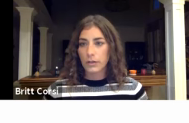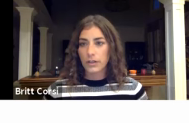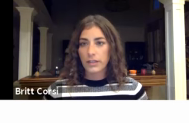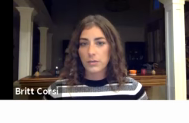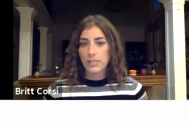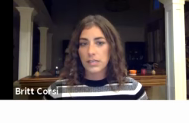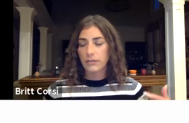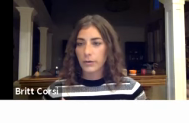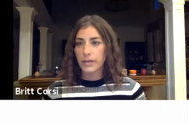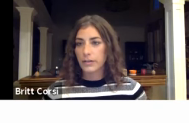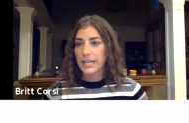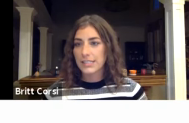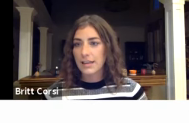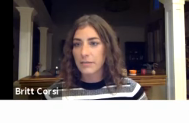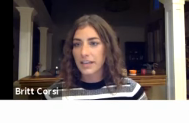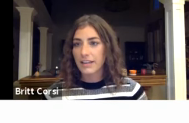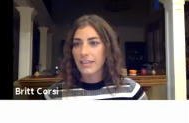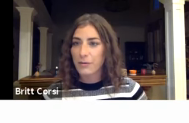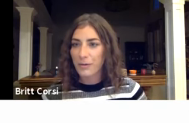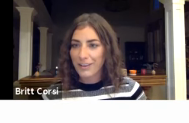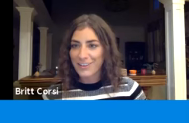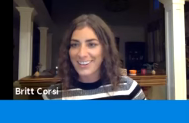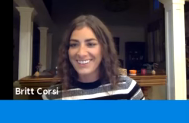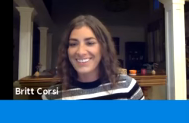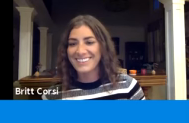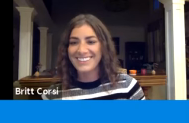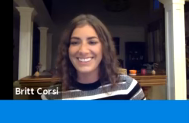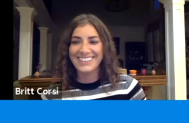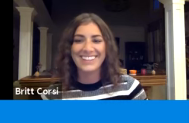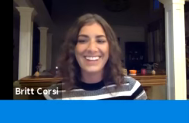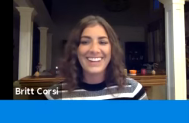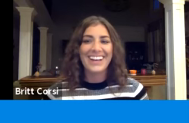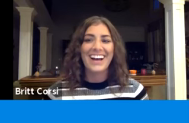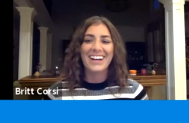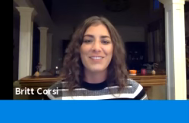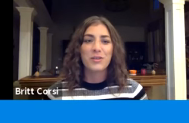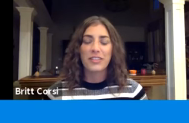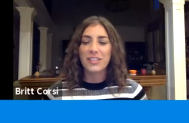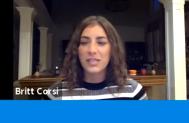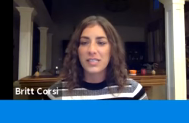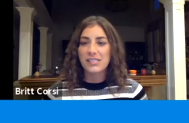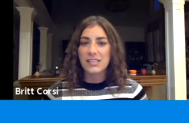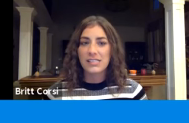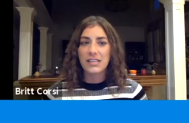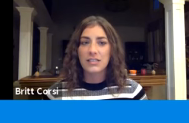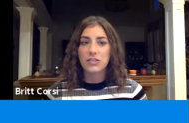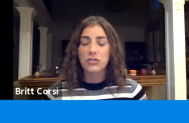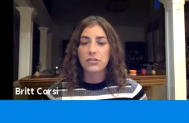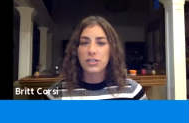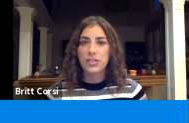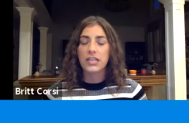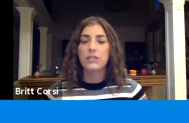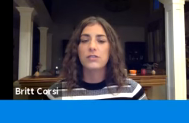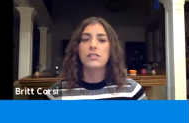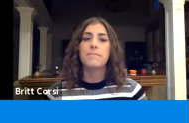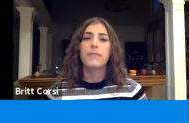So EarthXYZ, we want to go to the next slide, Michaela. I think we're ready for it now. So EarthXYZ is a digital